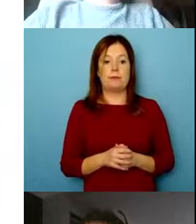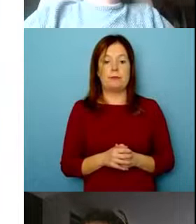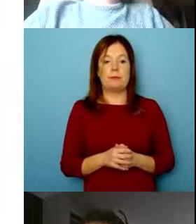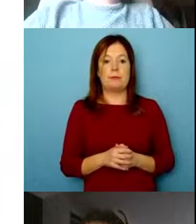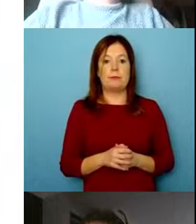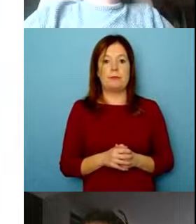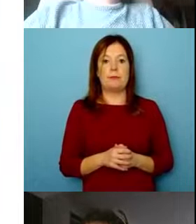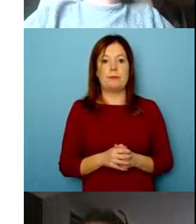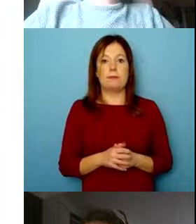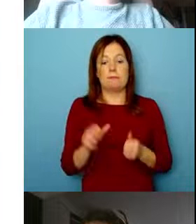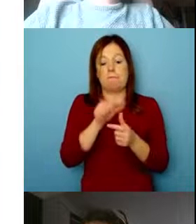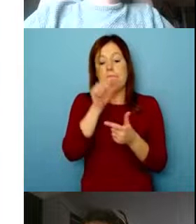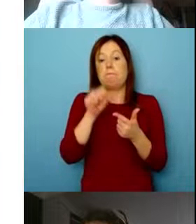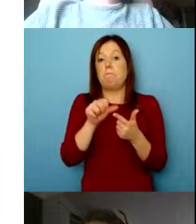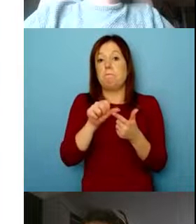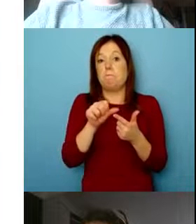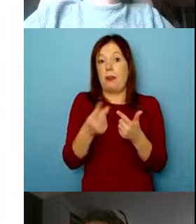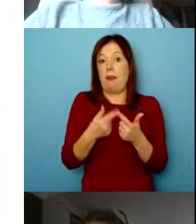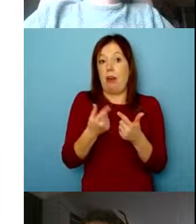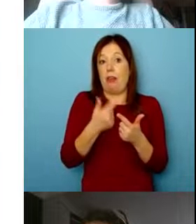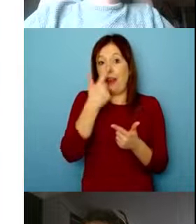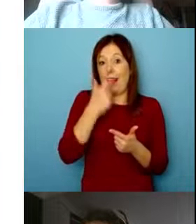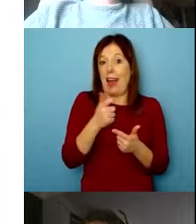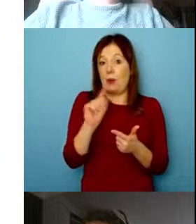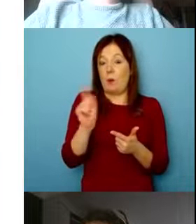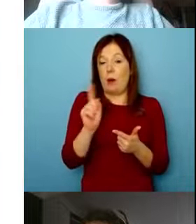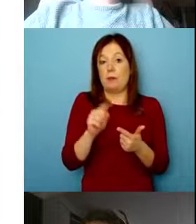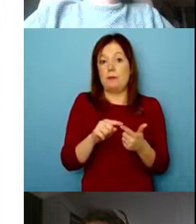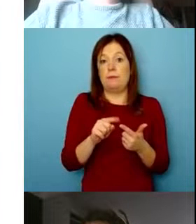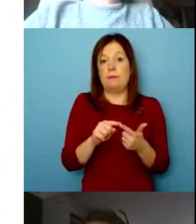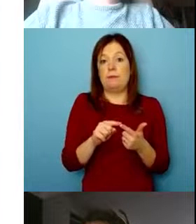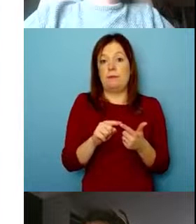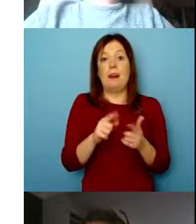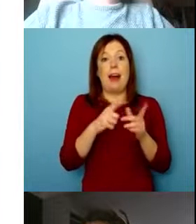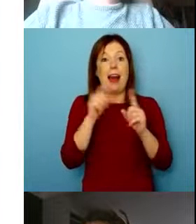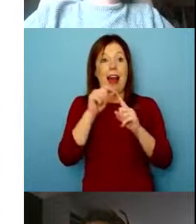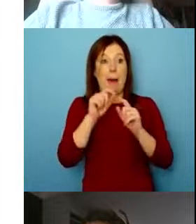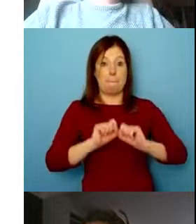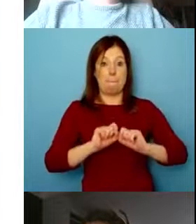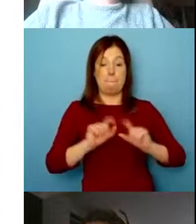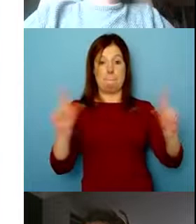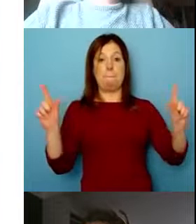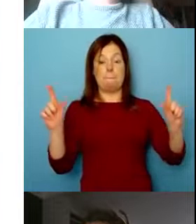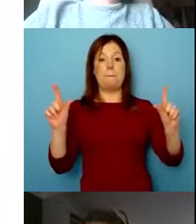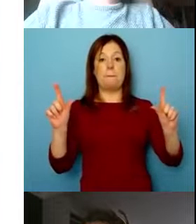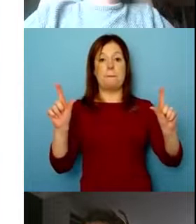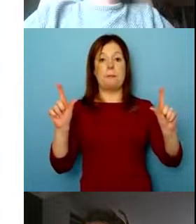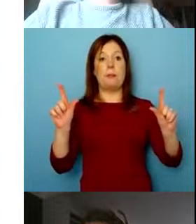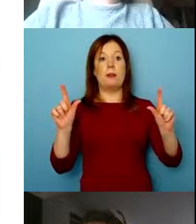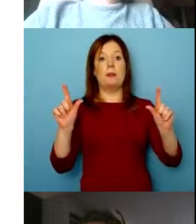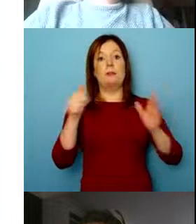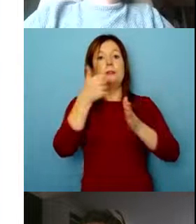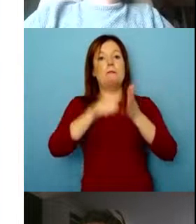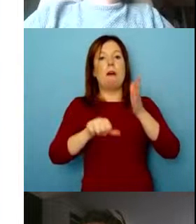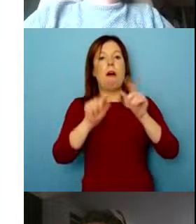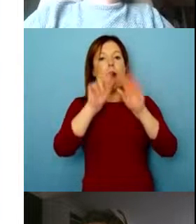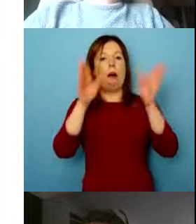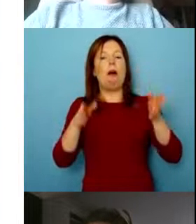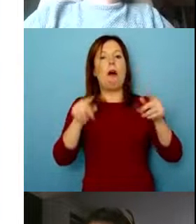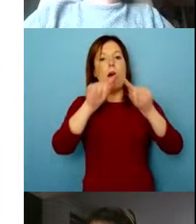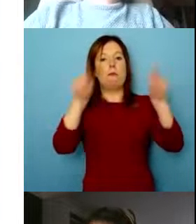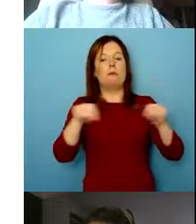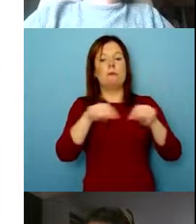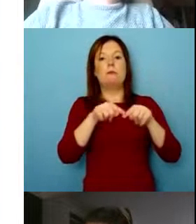it also allows, for example, when you launch an application and you get to the home screen could